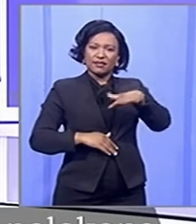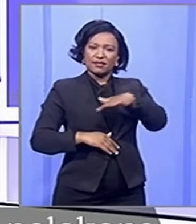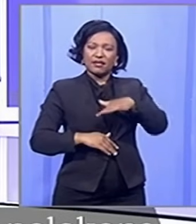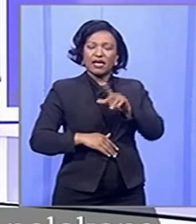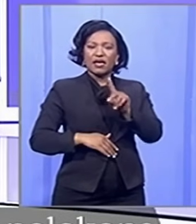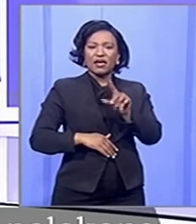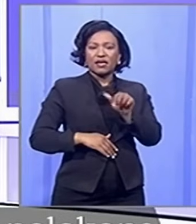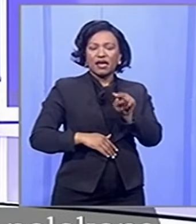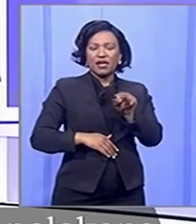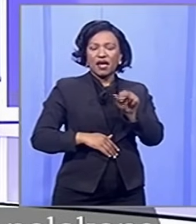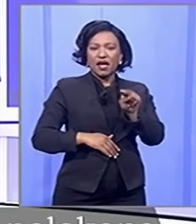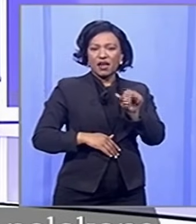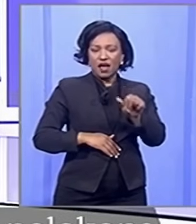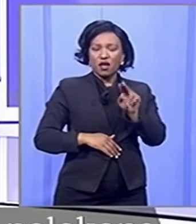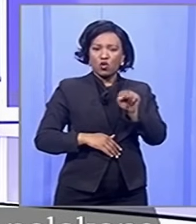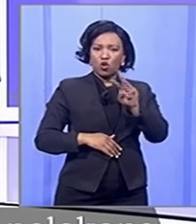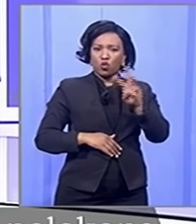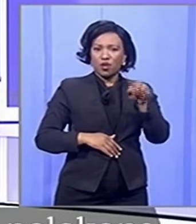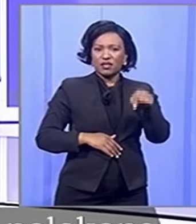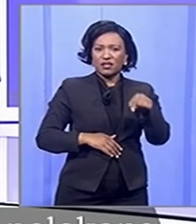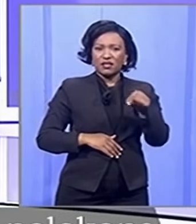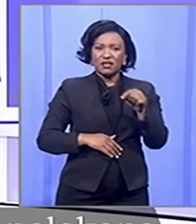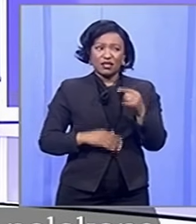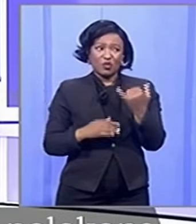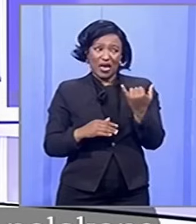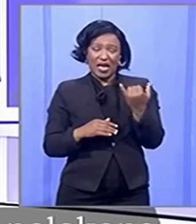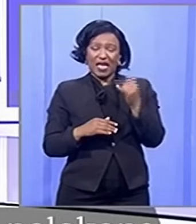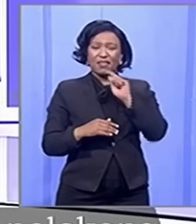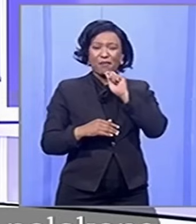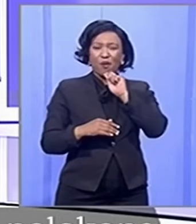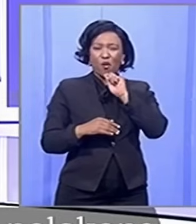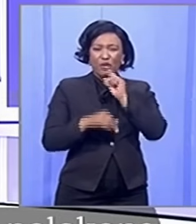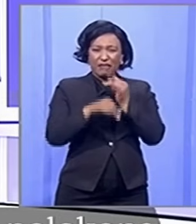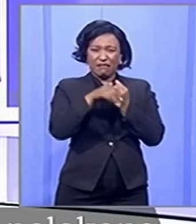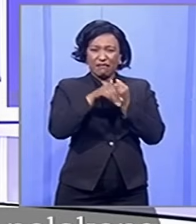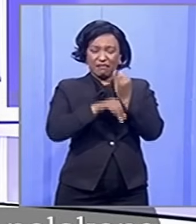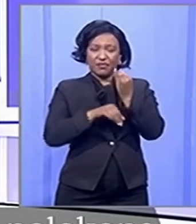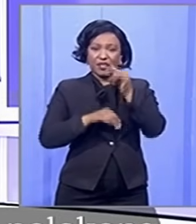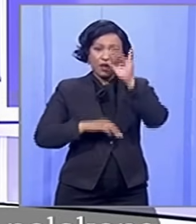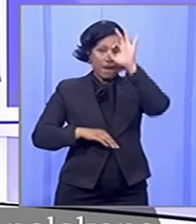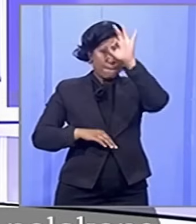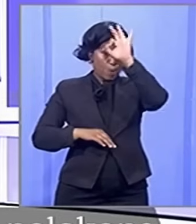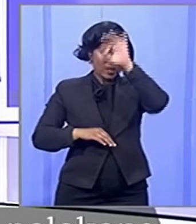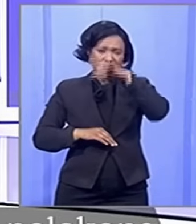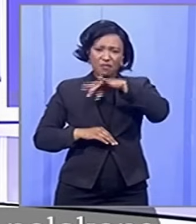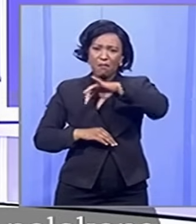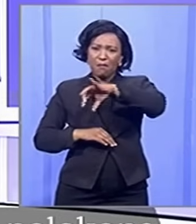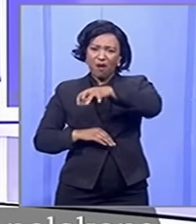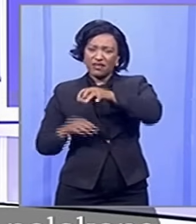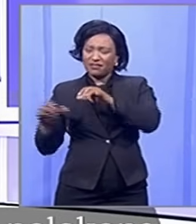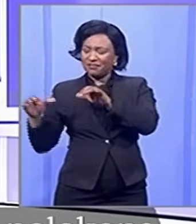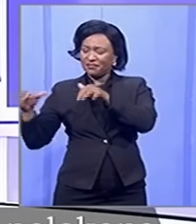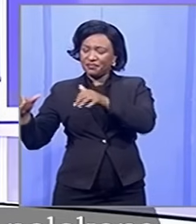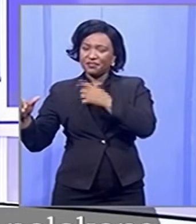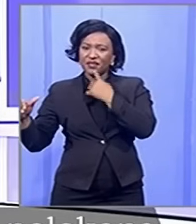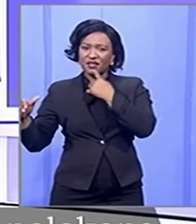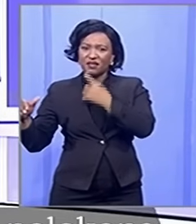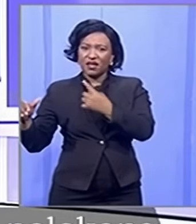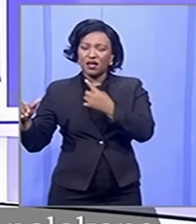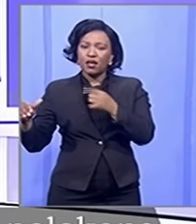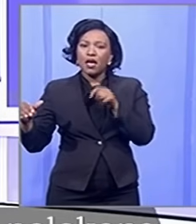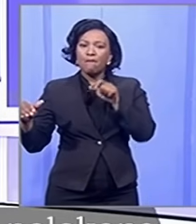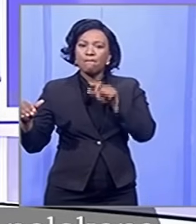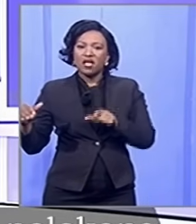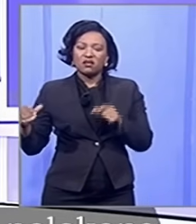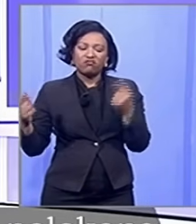ga Orkney ka Northwest ka masa a Lehono. Maphodisa ka profenseng eo a re mogononelwa o gorogile lefelong